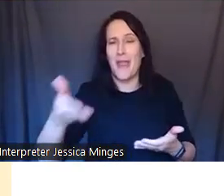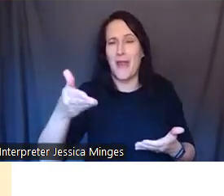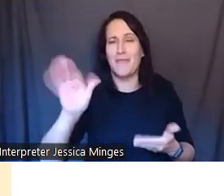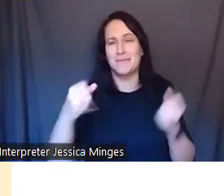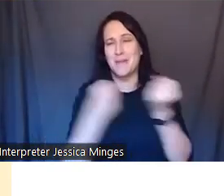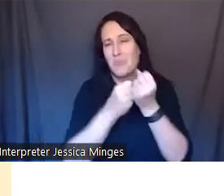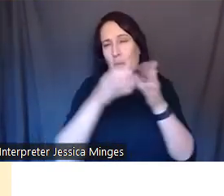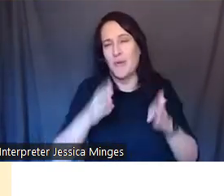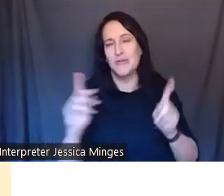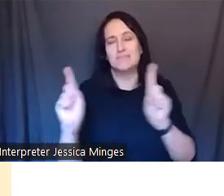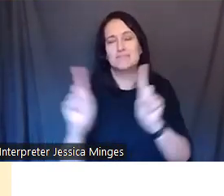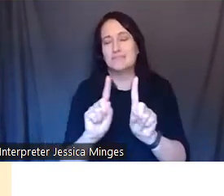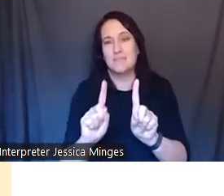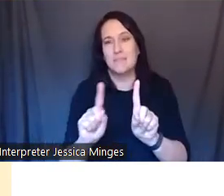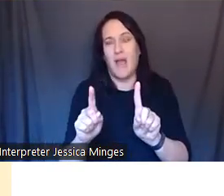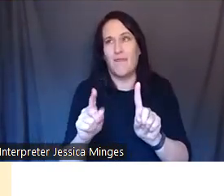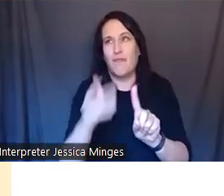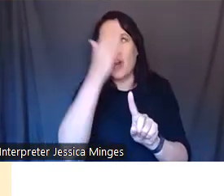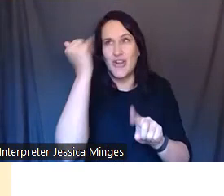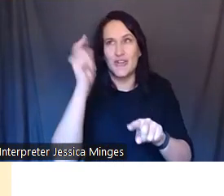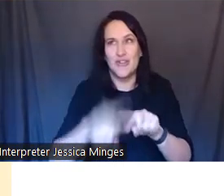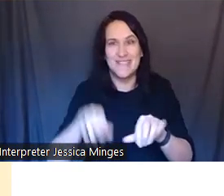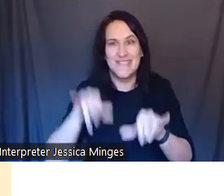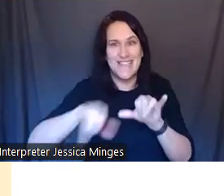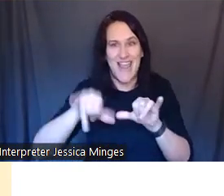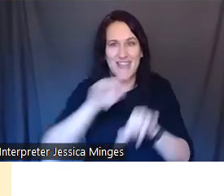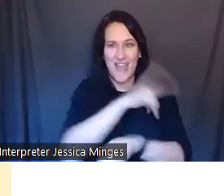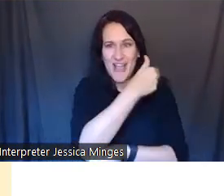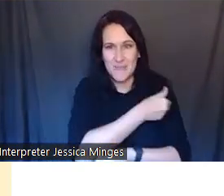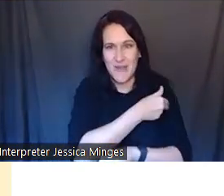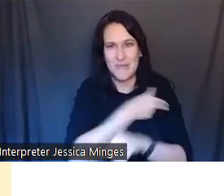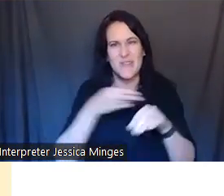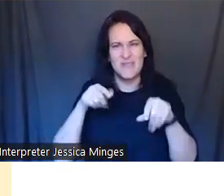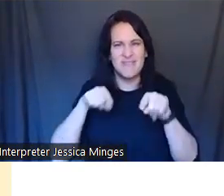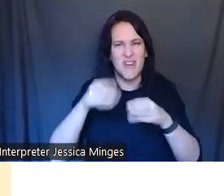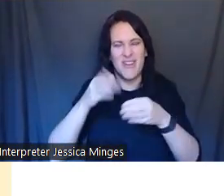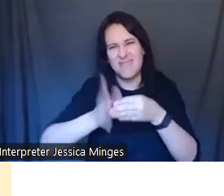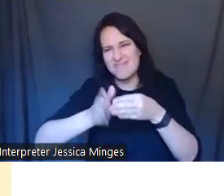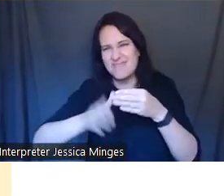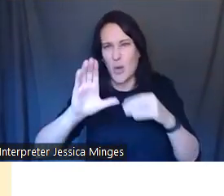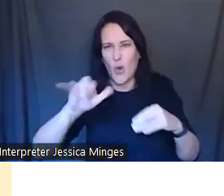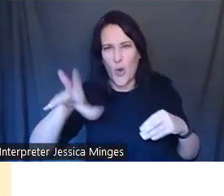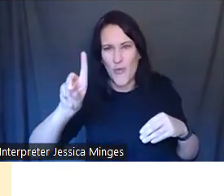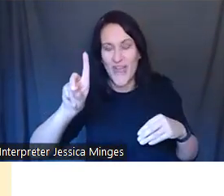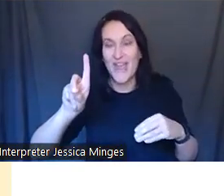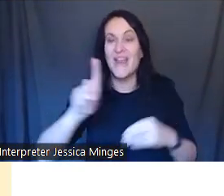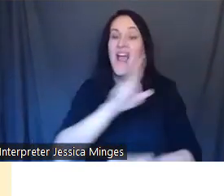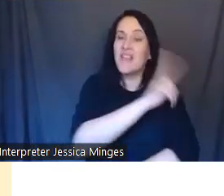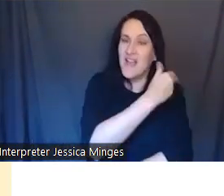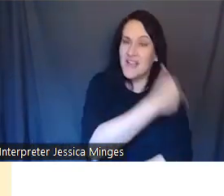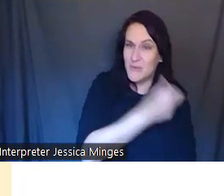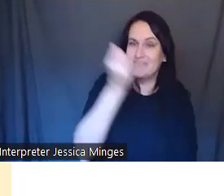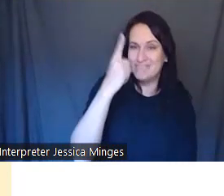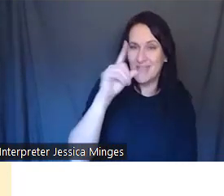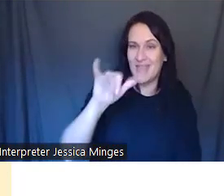person, that he would not be able to stay in the hospital. This was towards the end of COVID, and the hospital really understood at that point